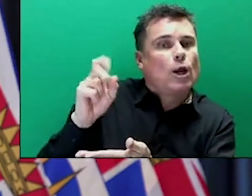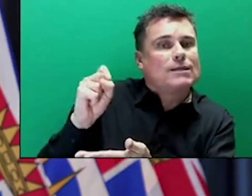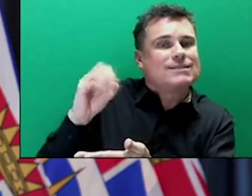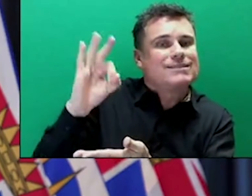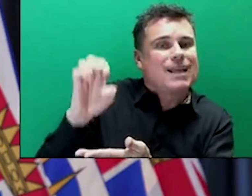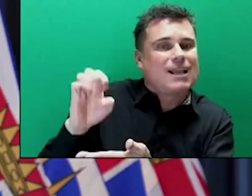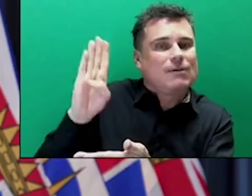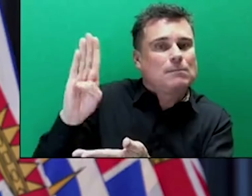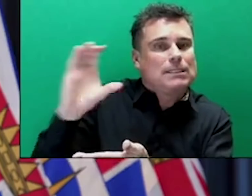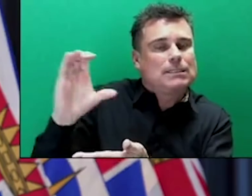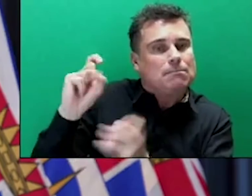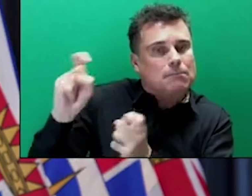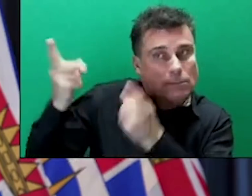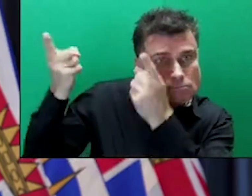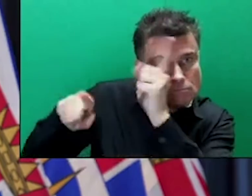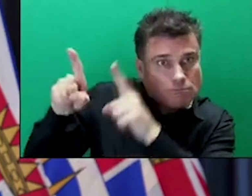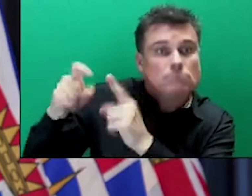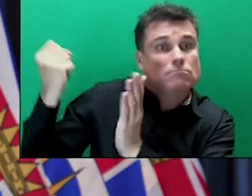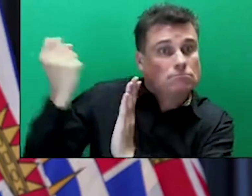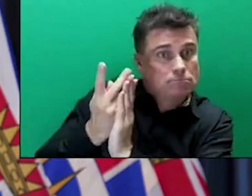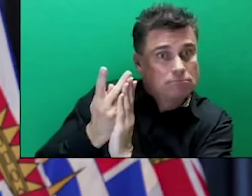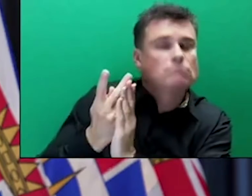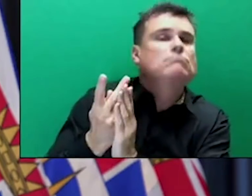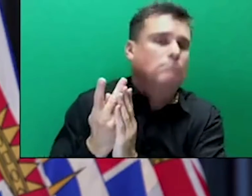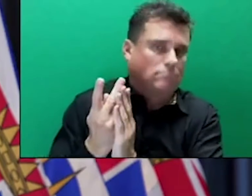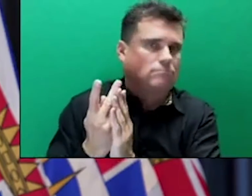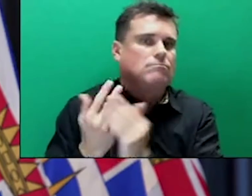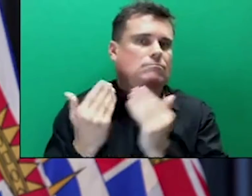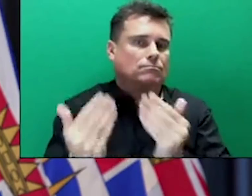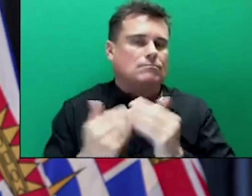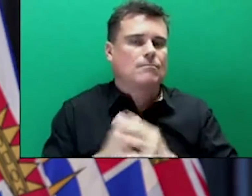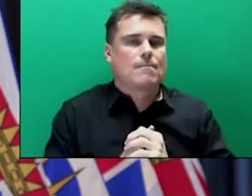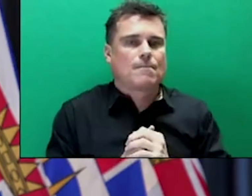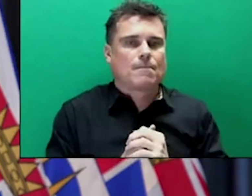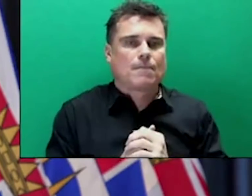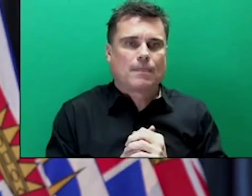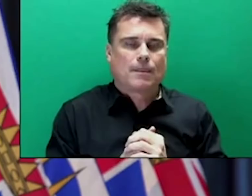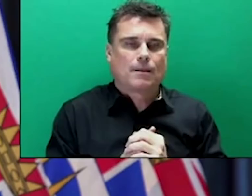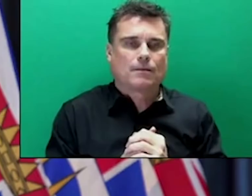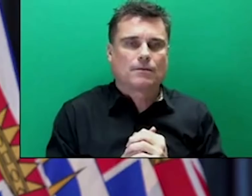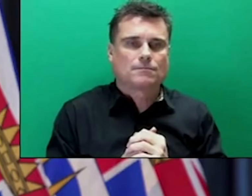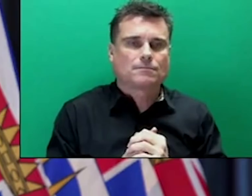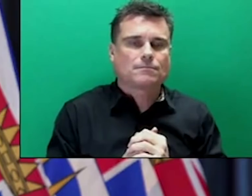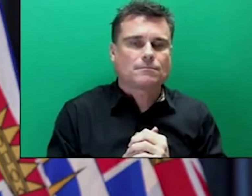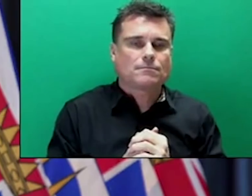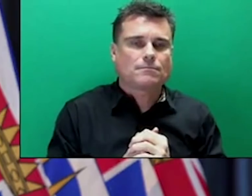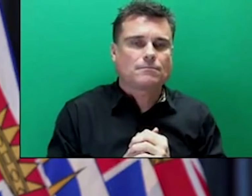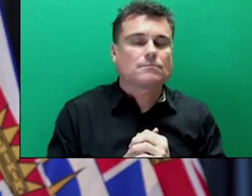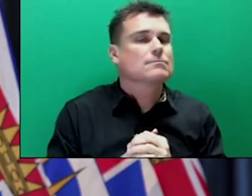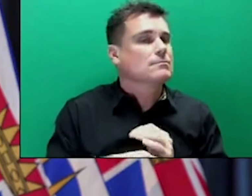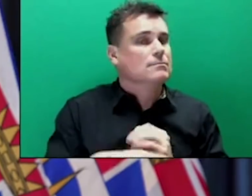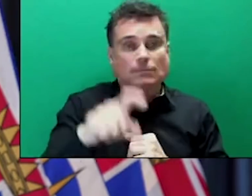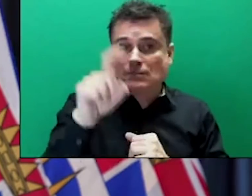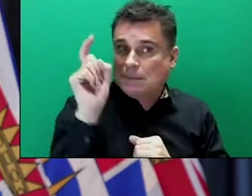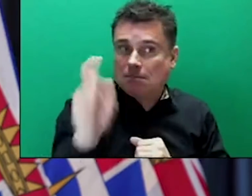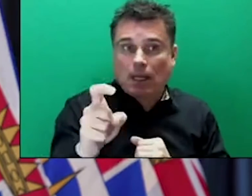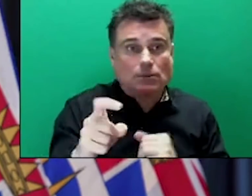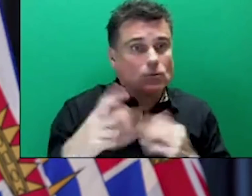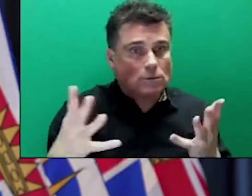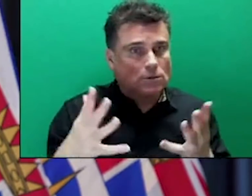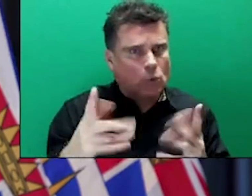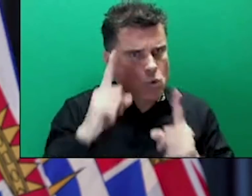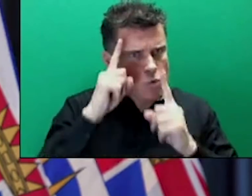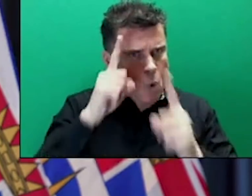our inspections in these areas and to make sure that appropriate safety measures are put in place. And we are bringing some